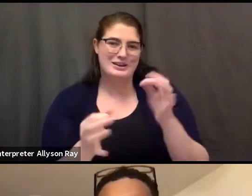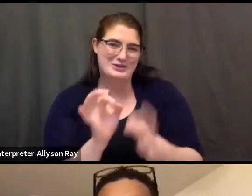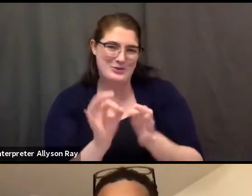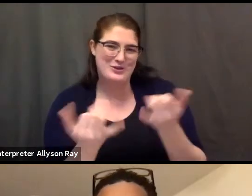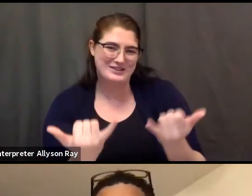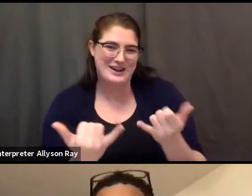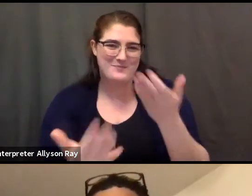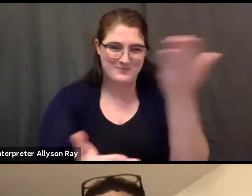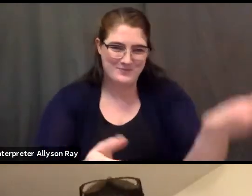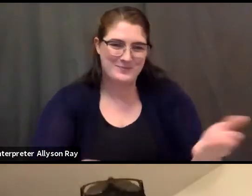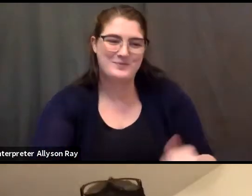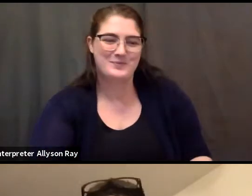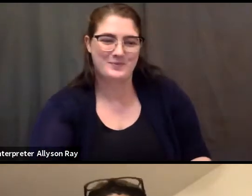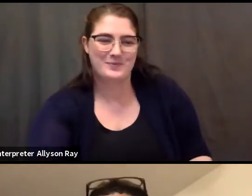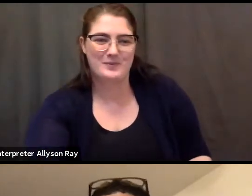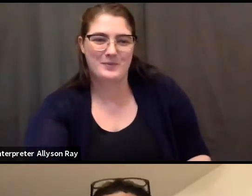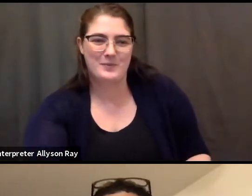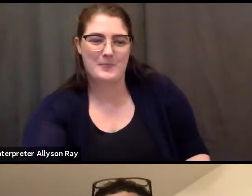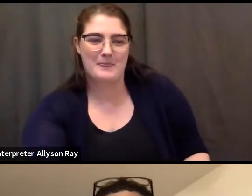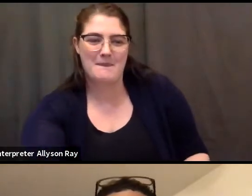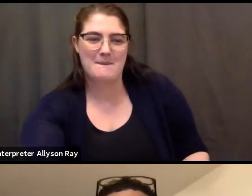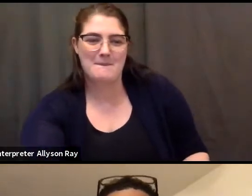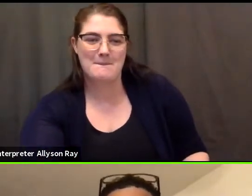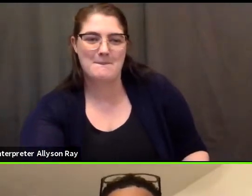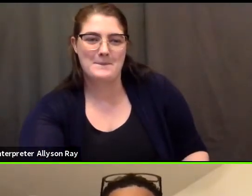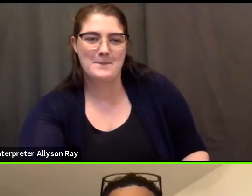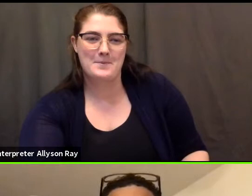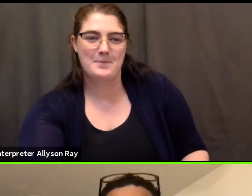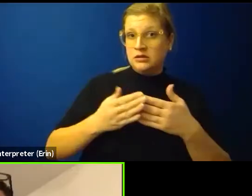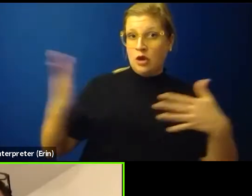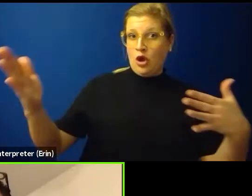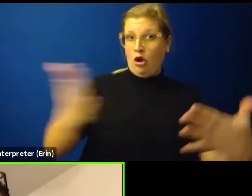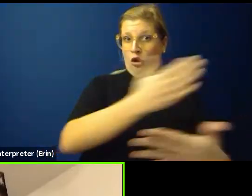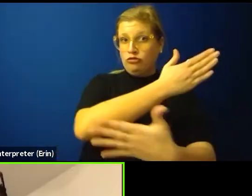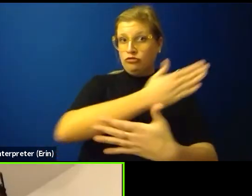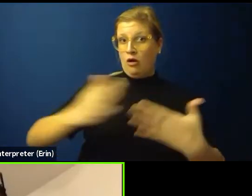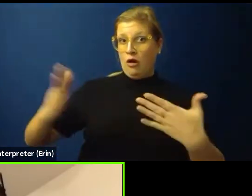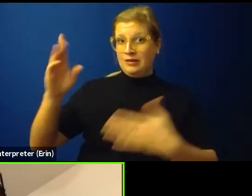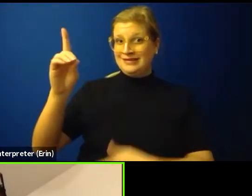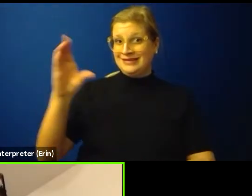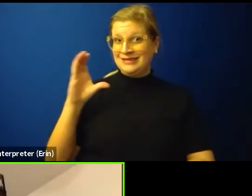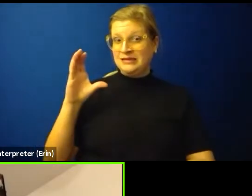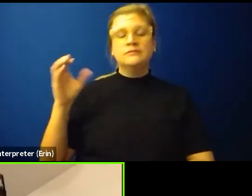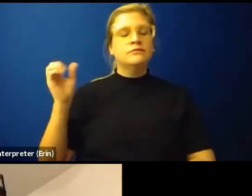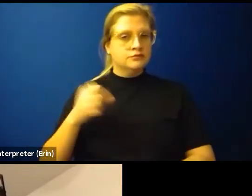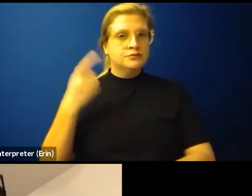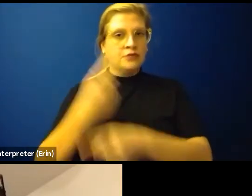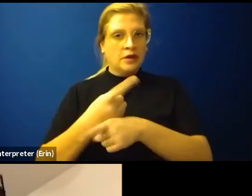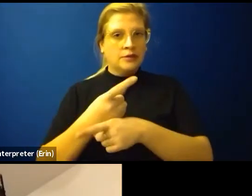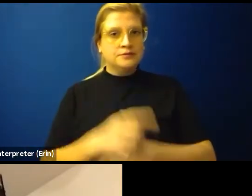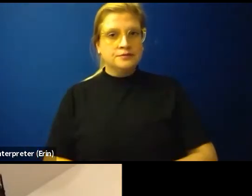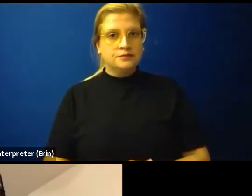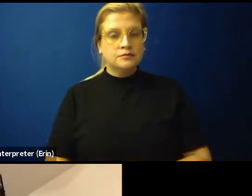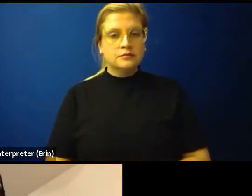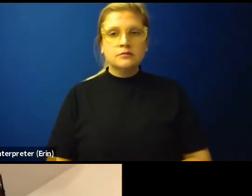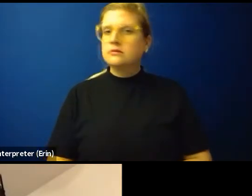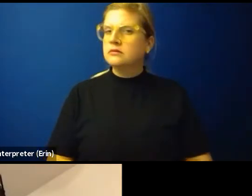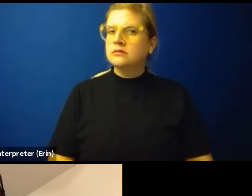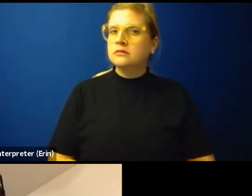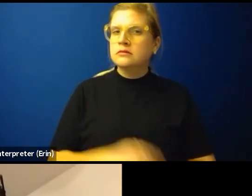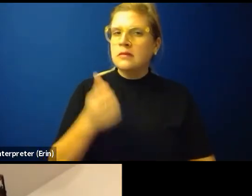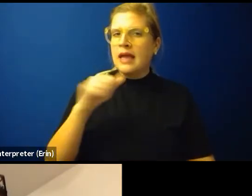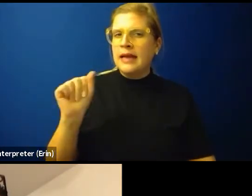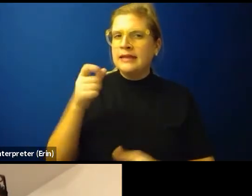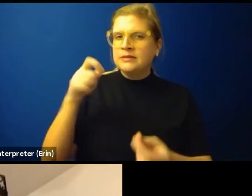you're providing this service across the city, correct? That's correct. Okay. So are there any